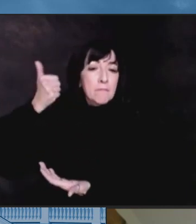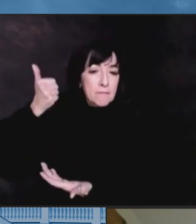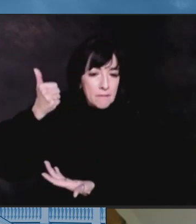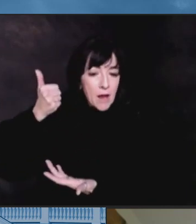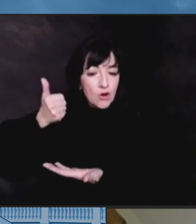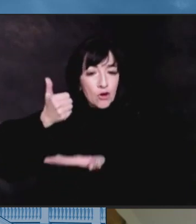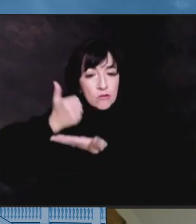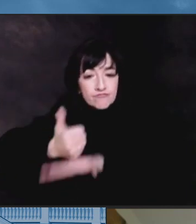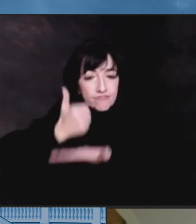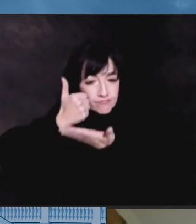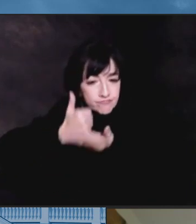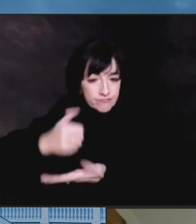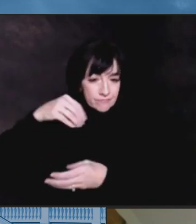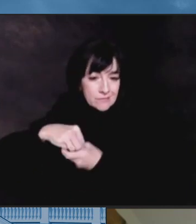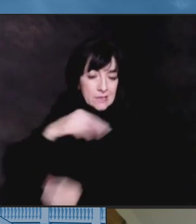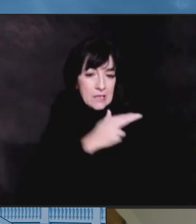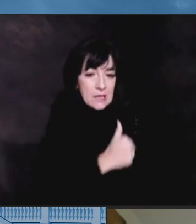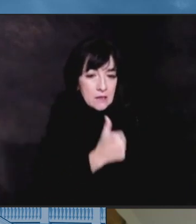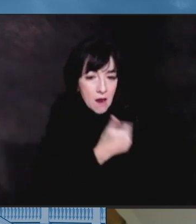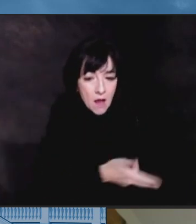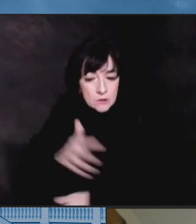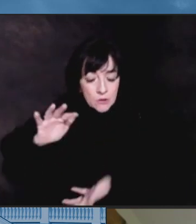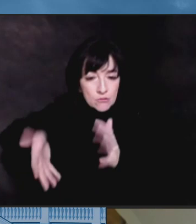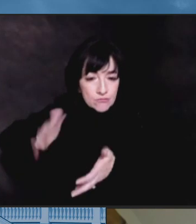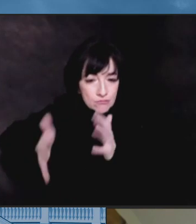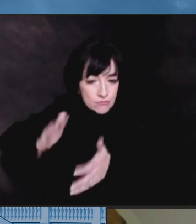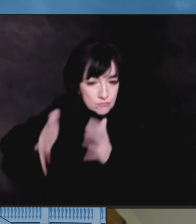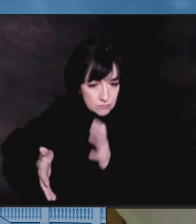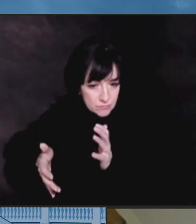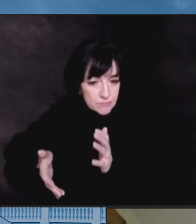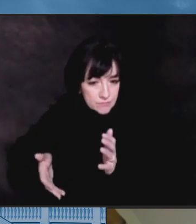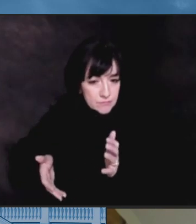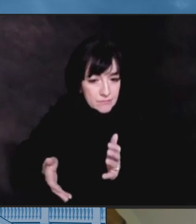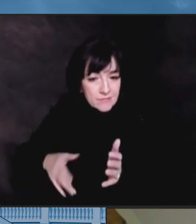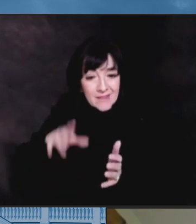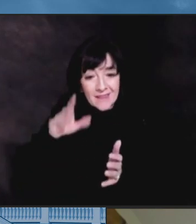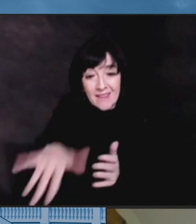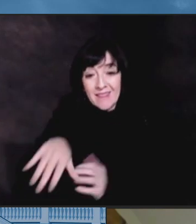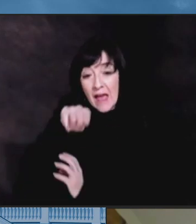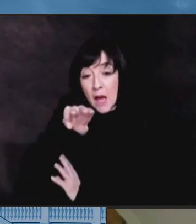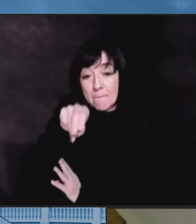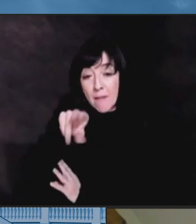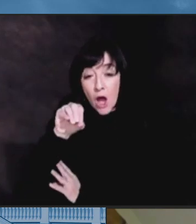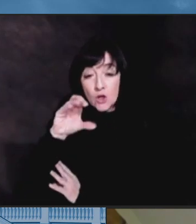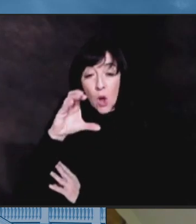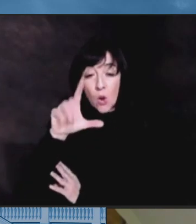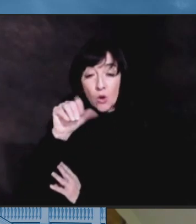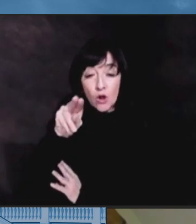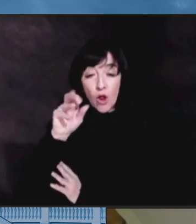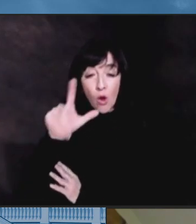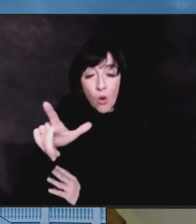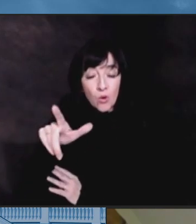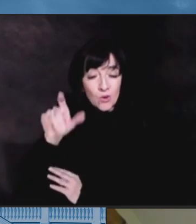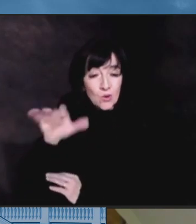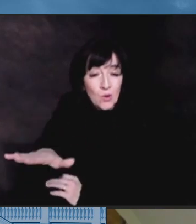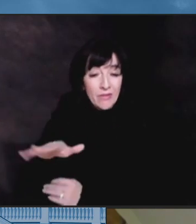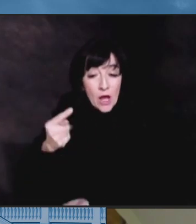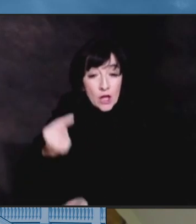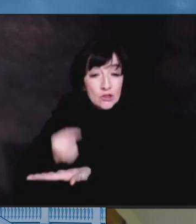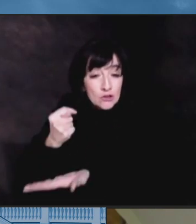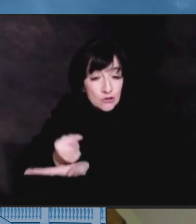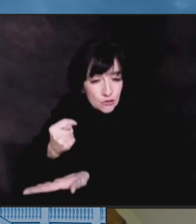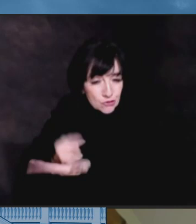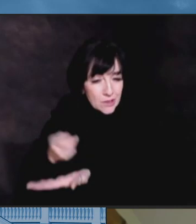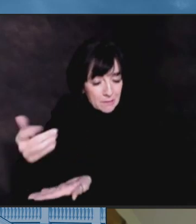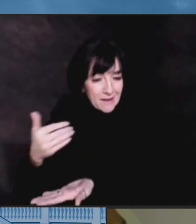that out and getting that to patients, such as monoclonal antibody treatments. There's 2 types that we now have in